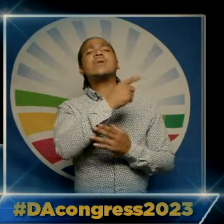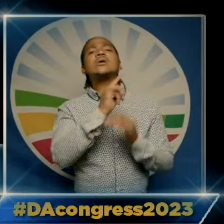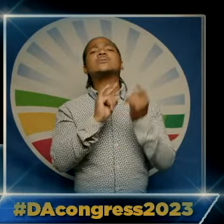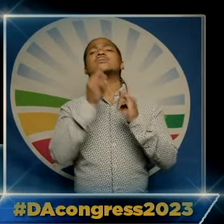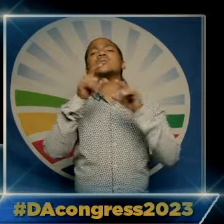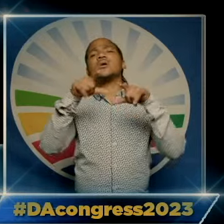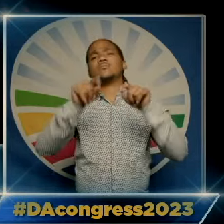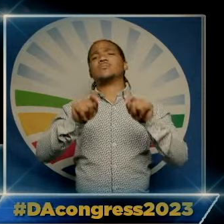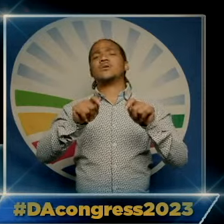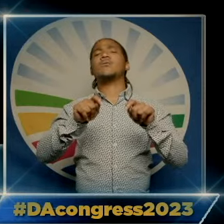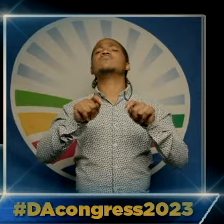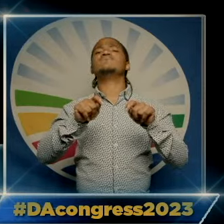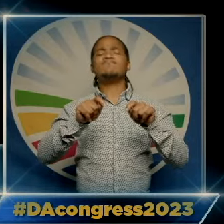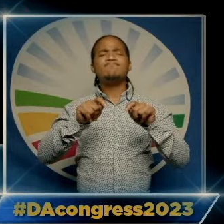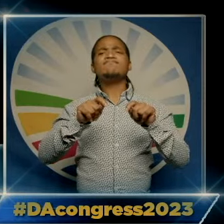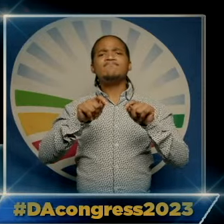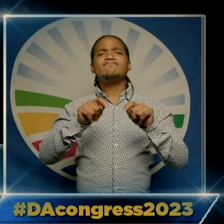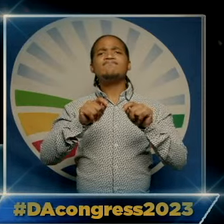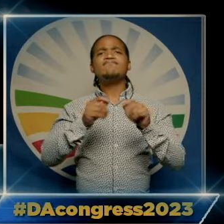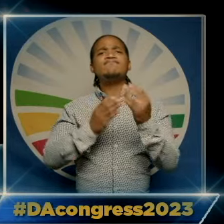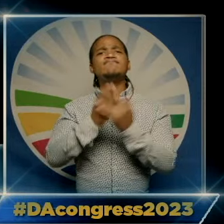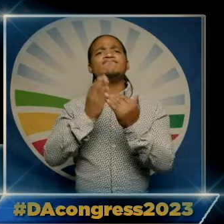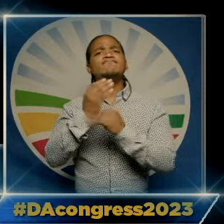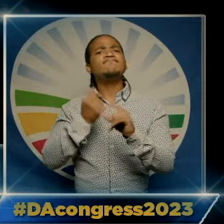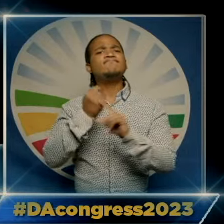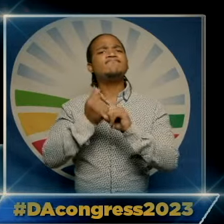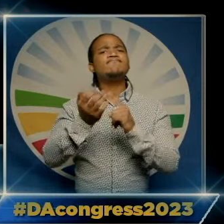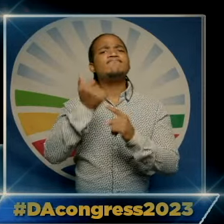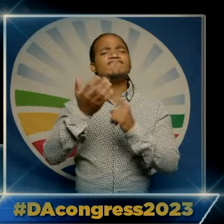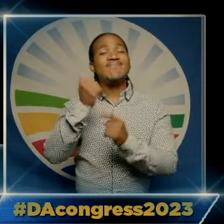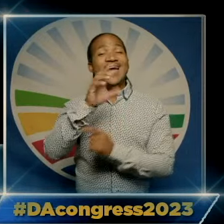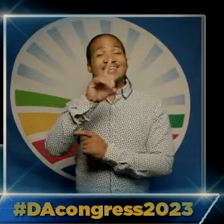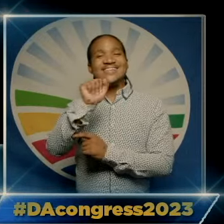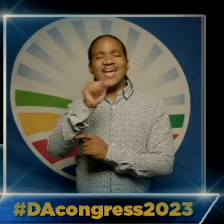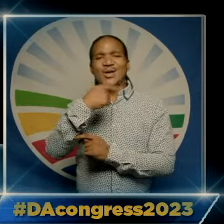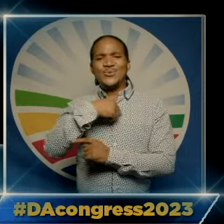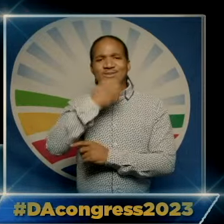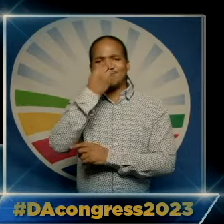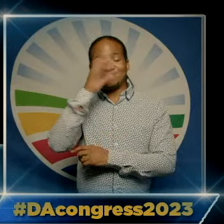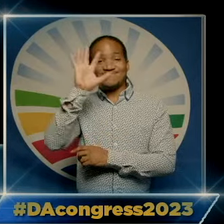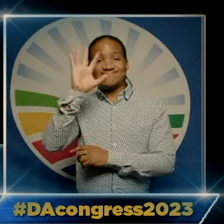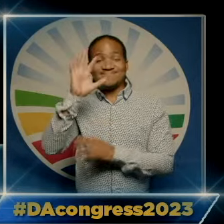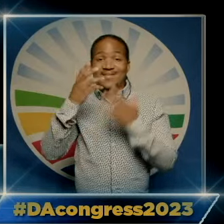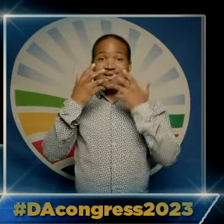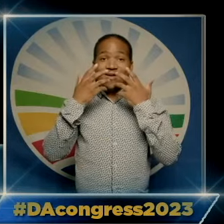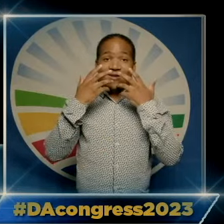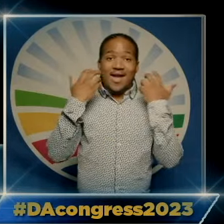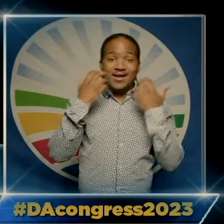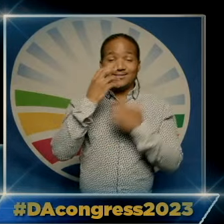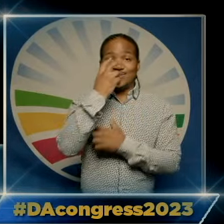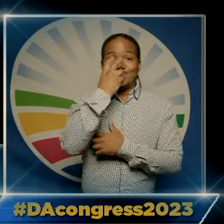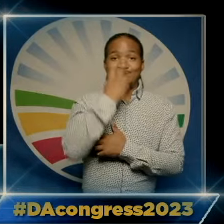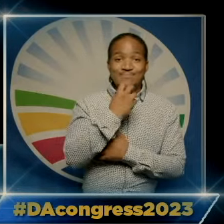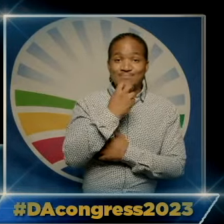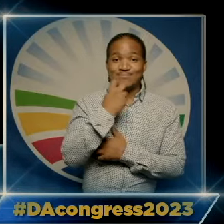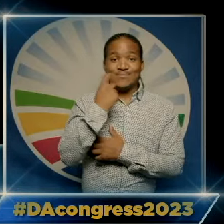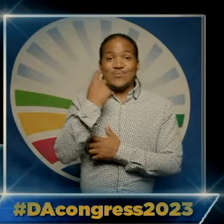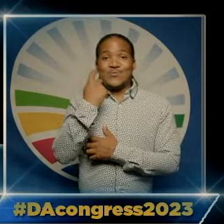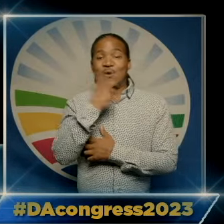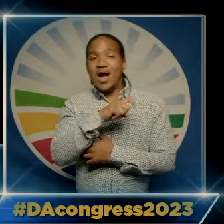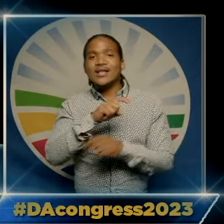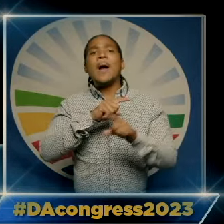where the DA is getting things done. In the DA, we do not care whether the cat is white or the cat is black, as long as